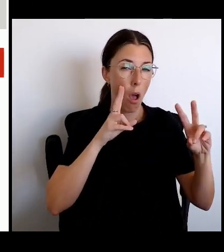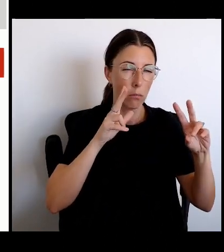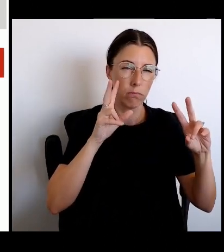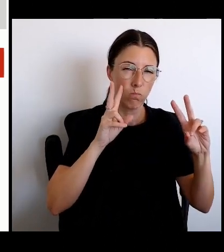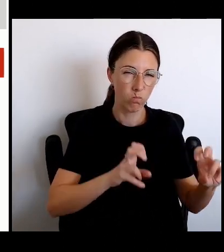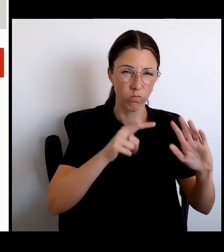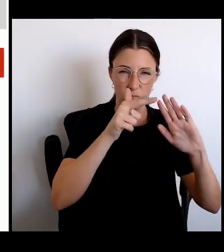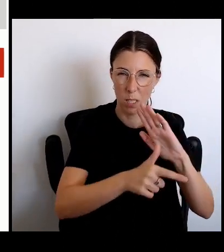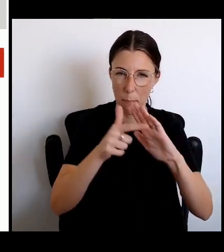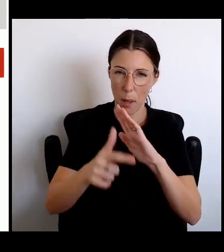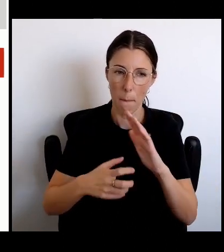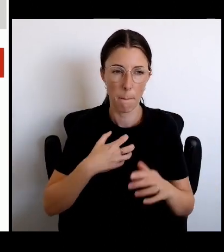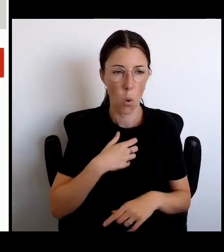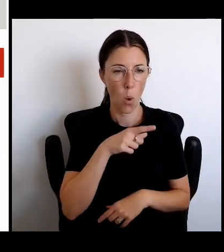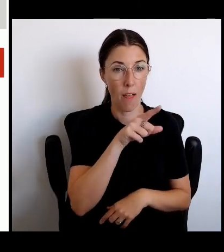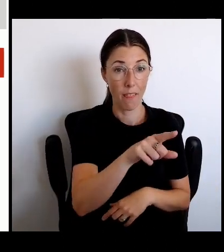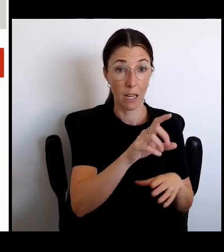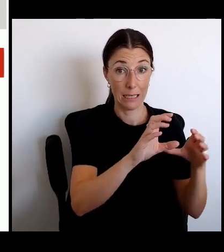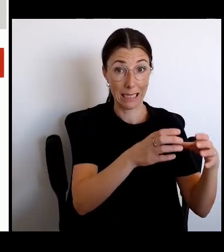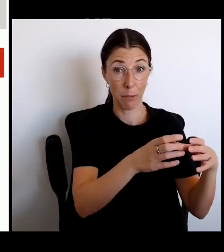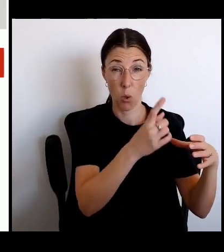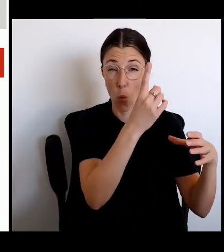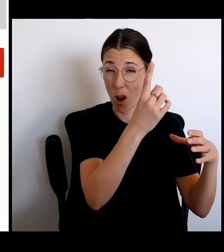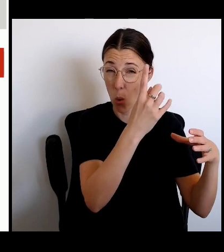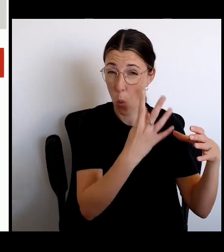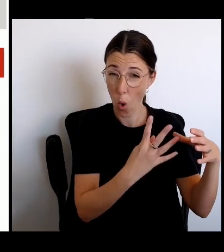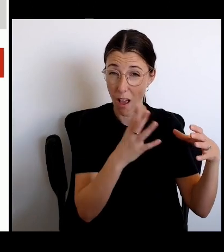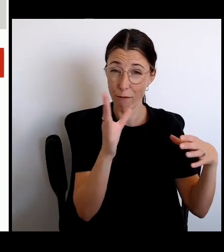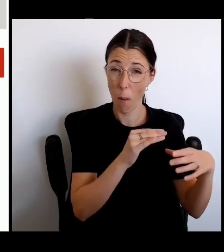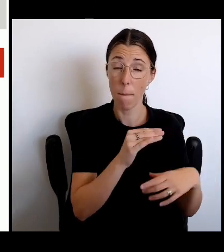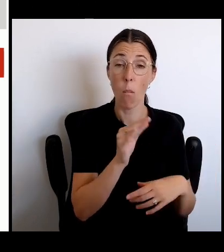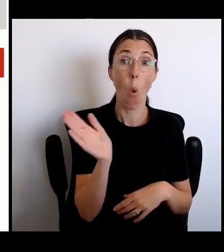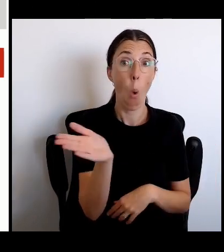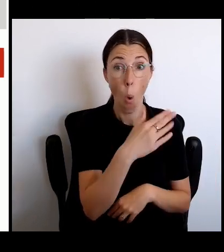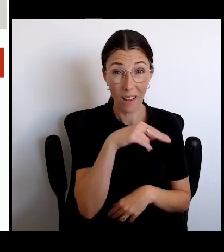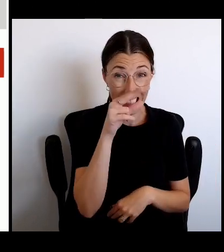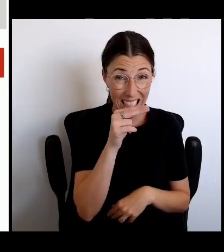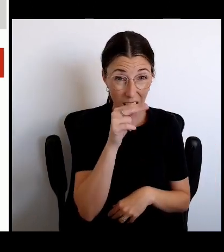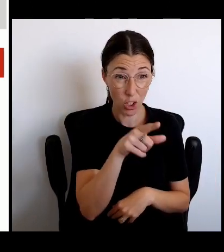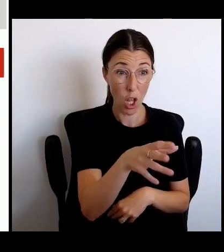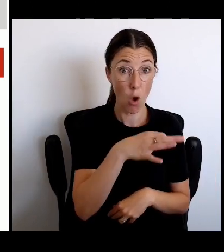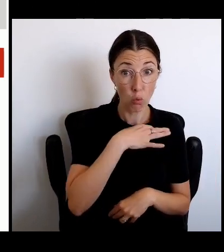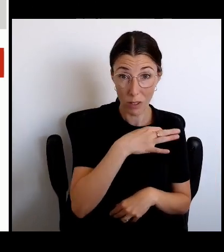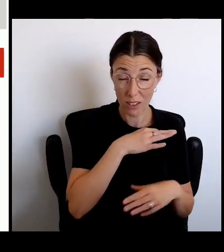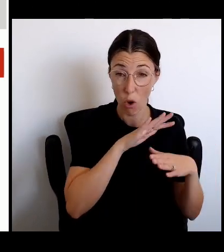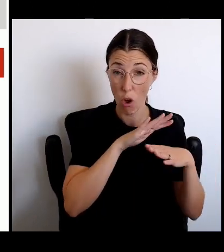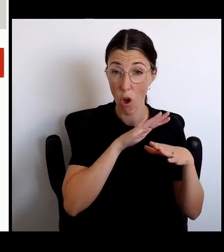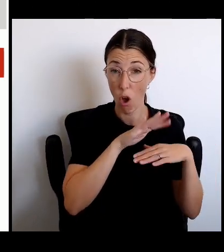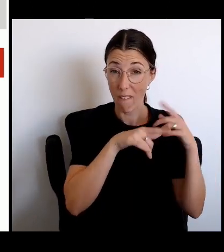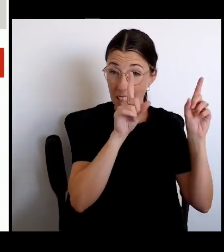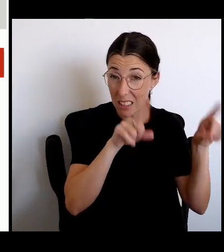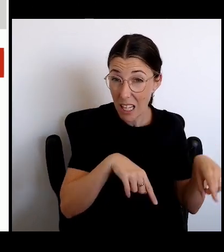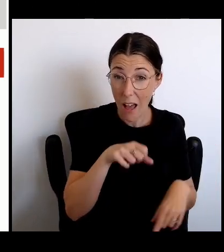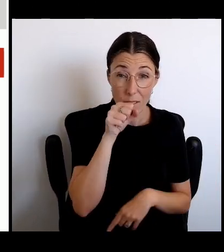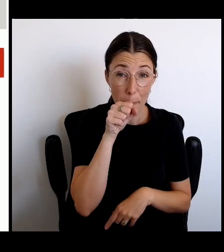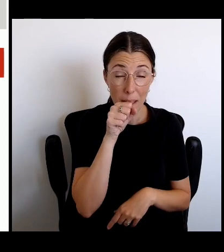is this segment 1/4 of all teenagers are what we deem to be susceptible or at risk of vaping for a number of factors.